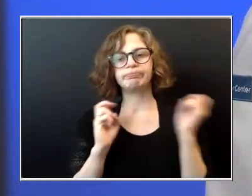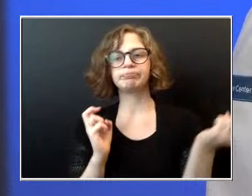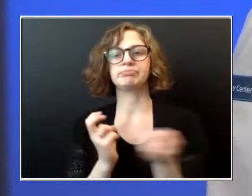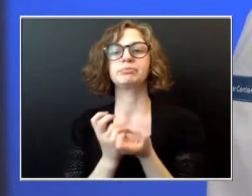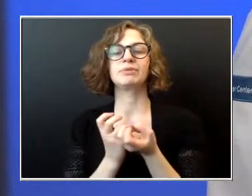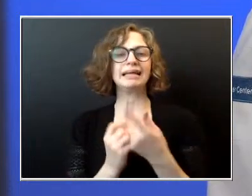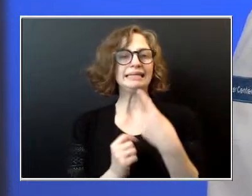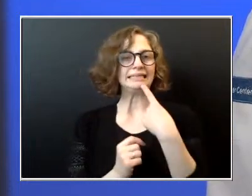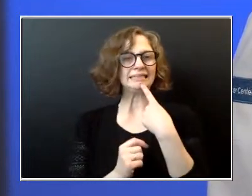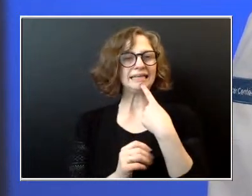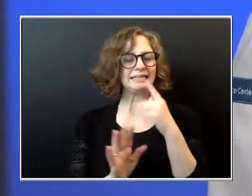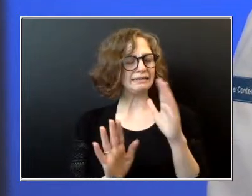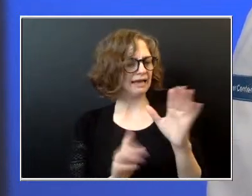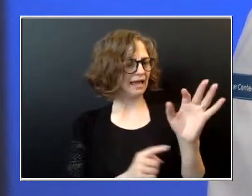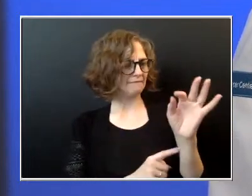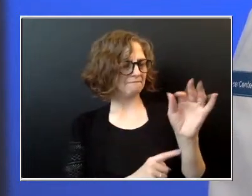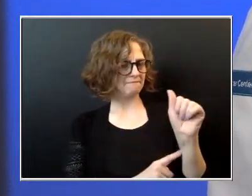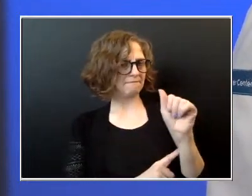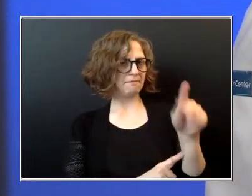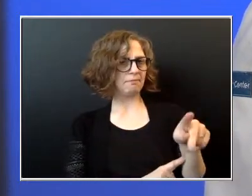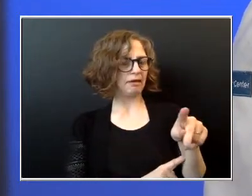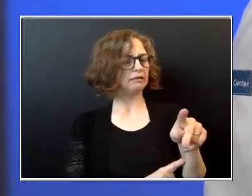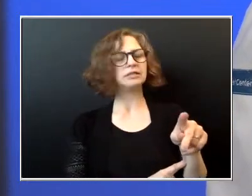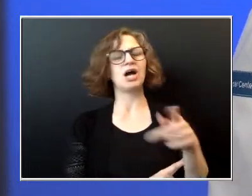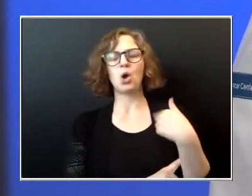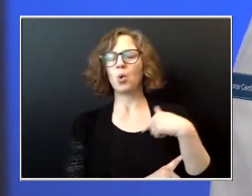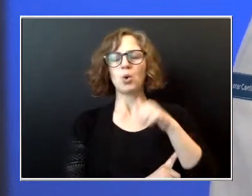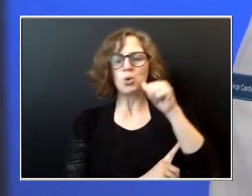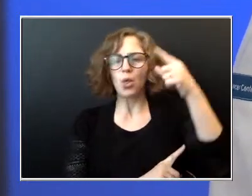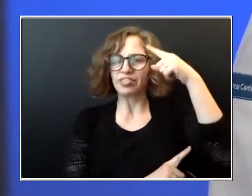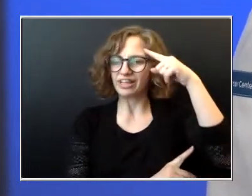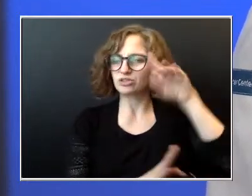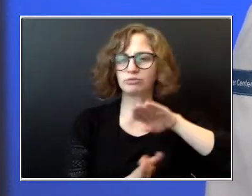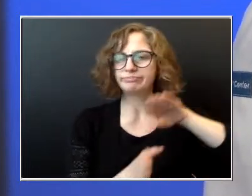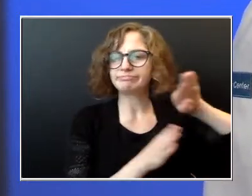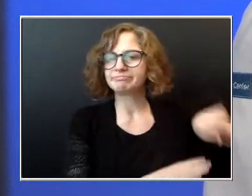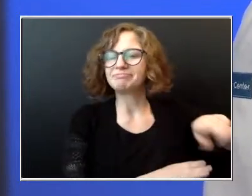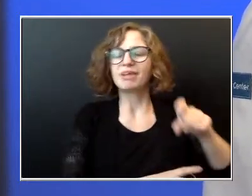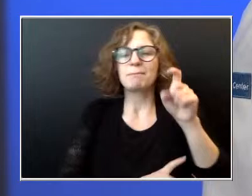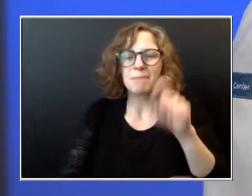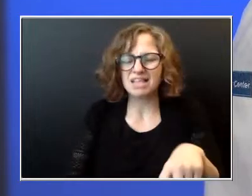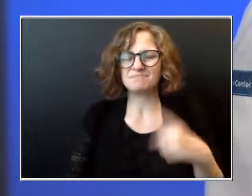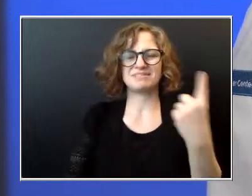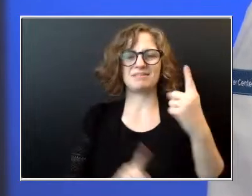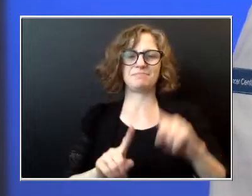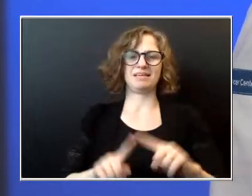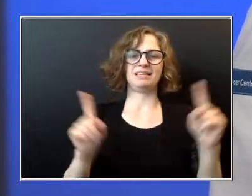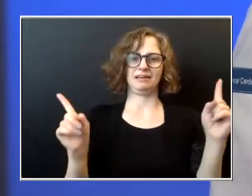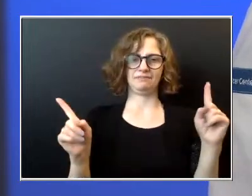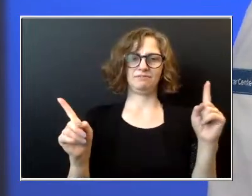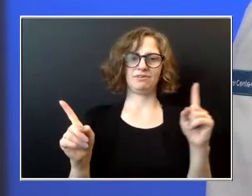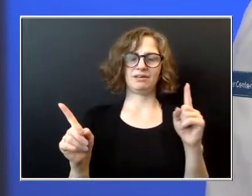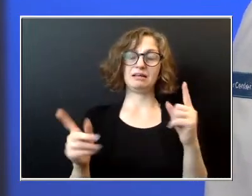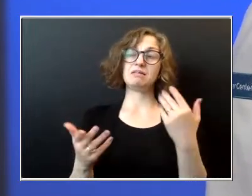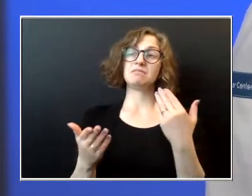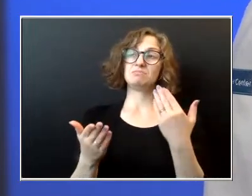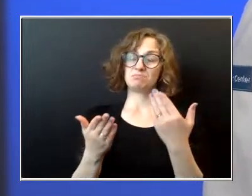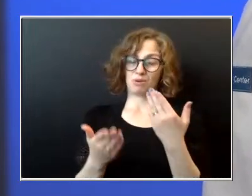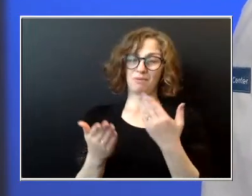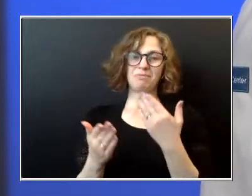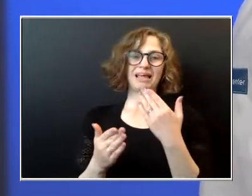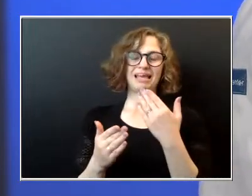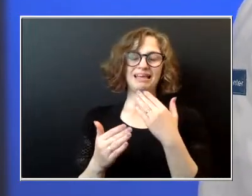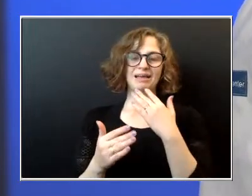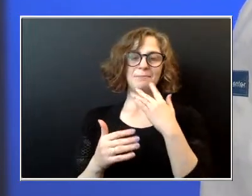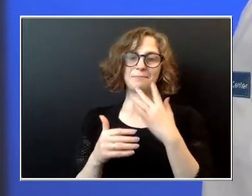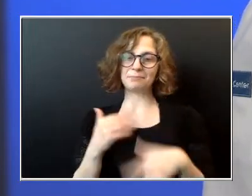familial adenomatous polyposis. It has to be something else, most likely hematology related.